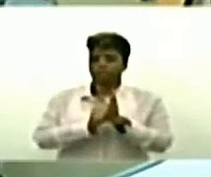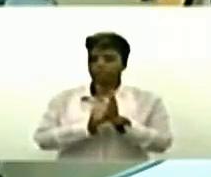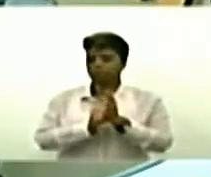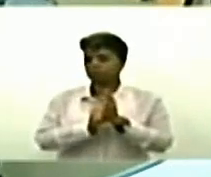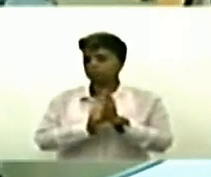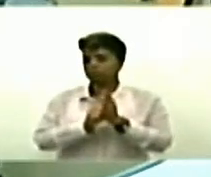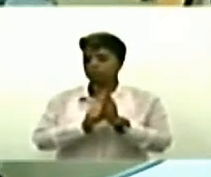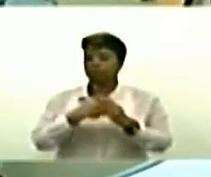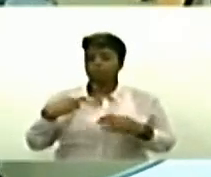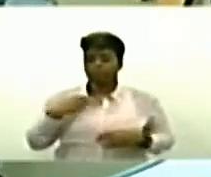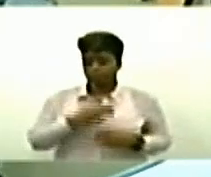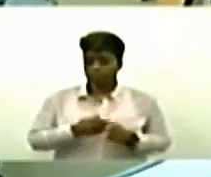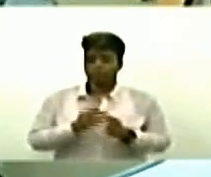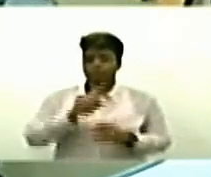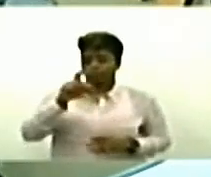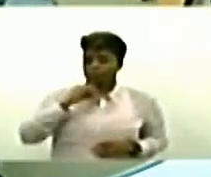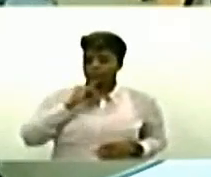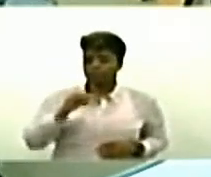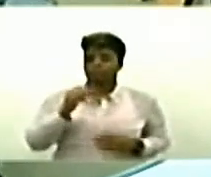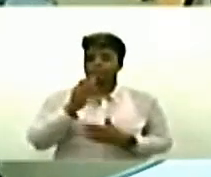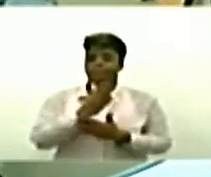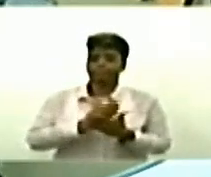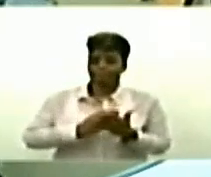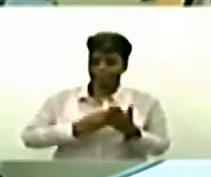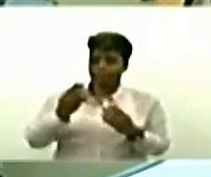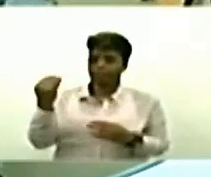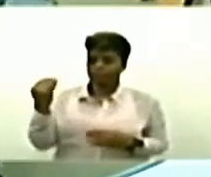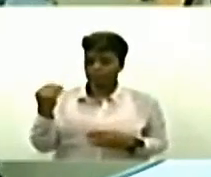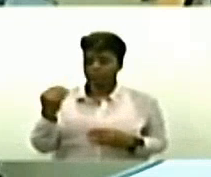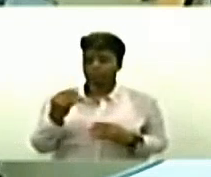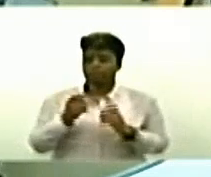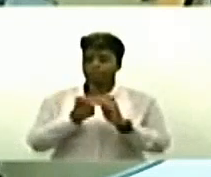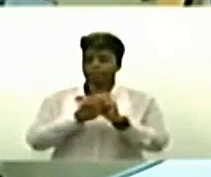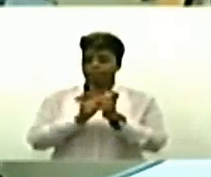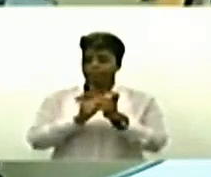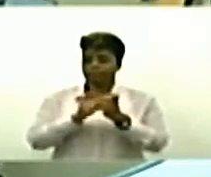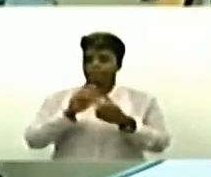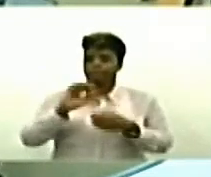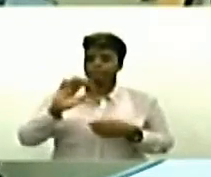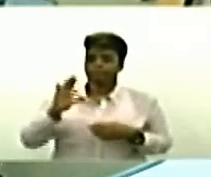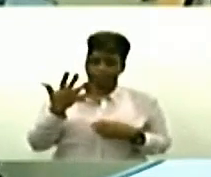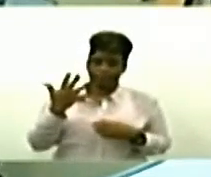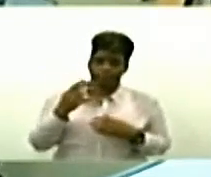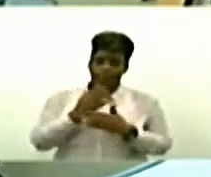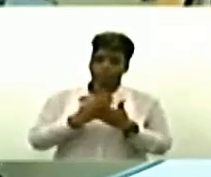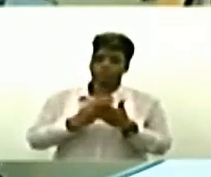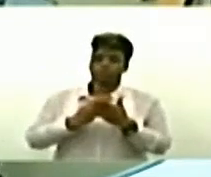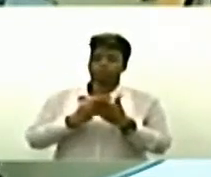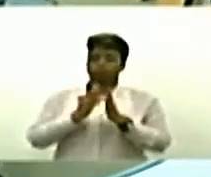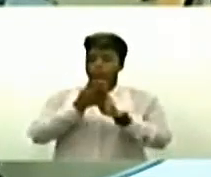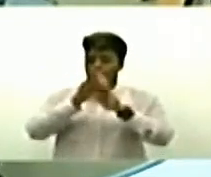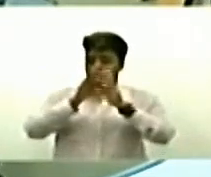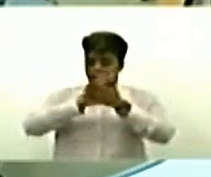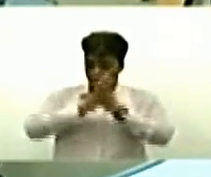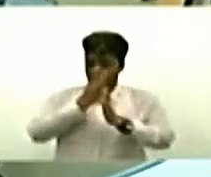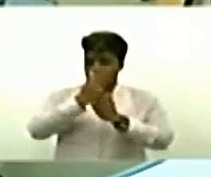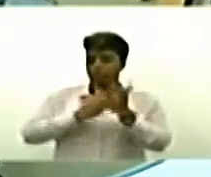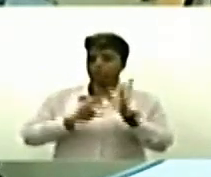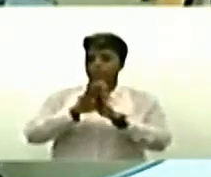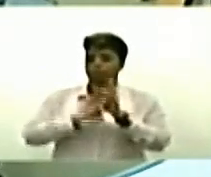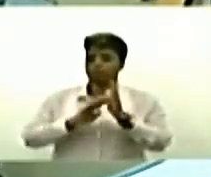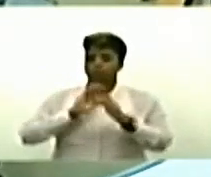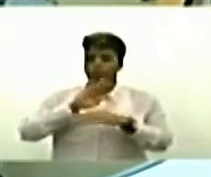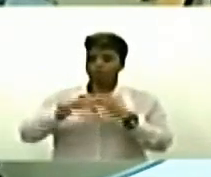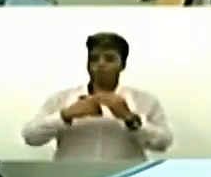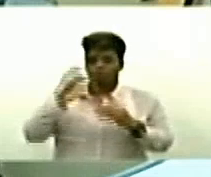Honourable members, the question is clause 14, amendment to 5th schedule of the Principal Act forms part of the bill. All those who have that opinion